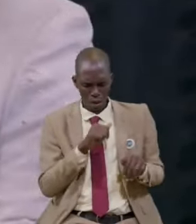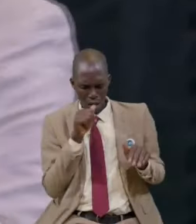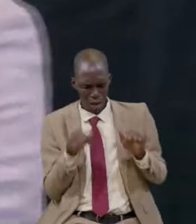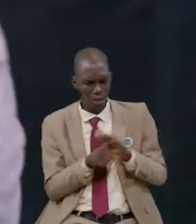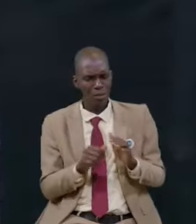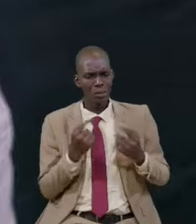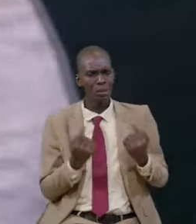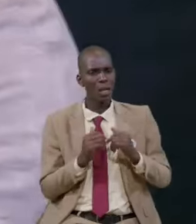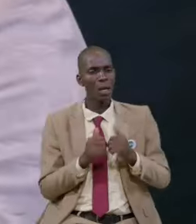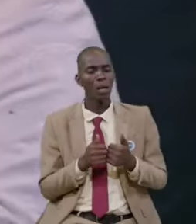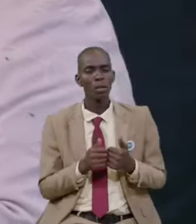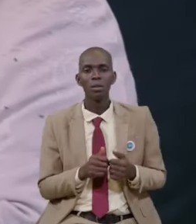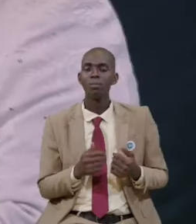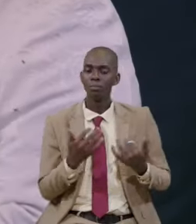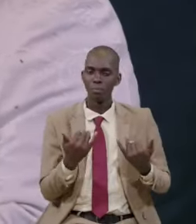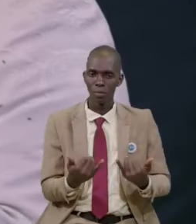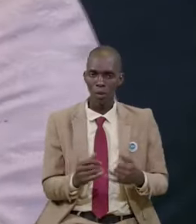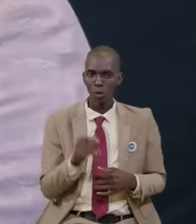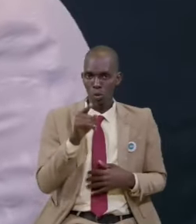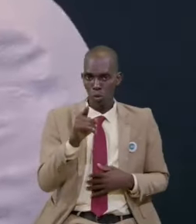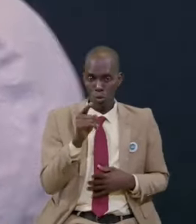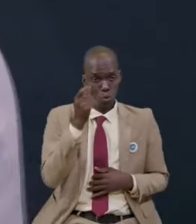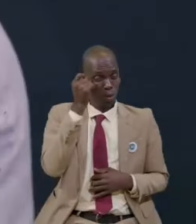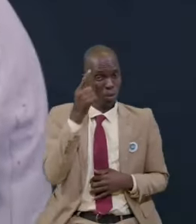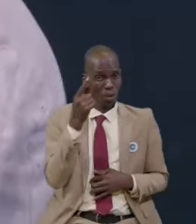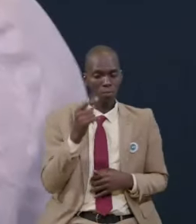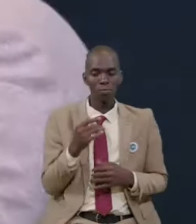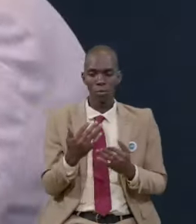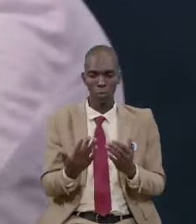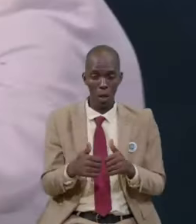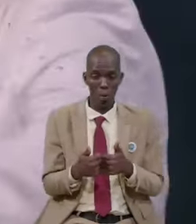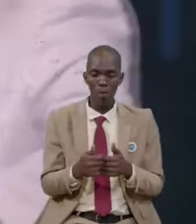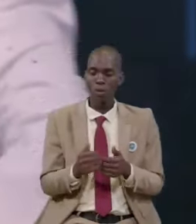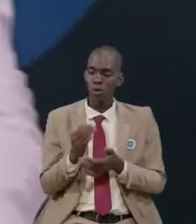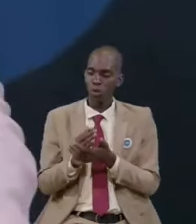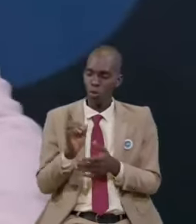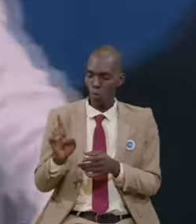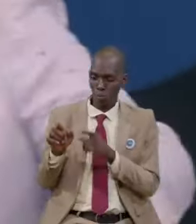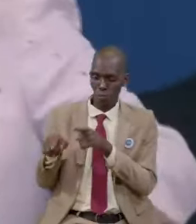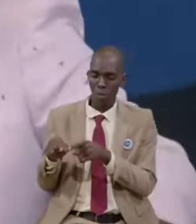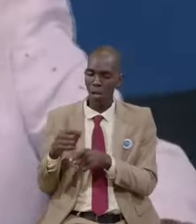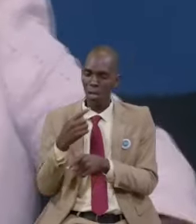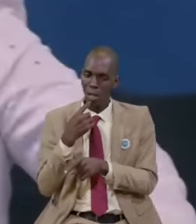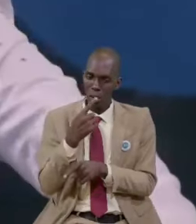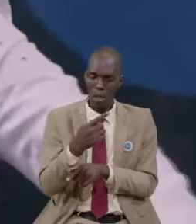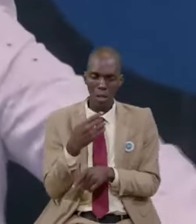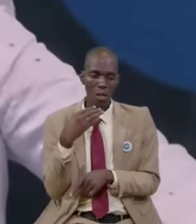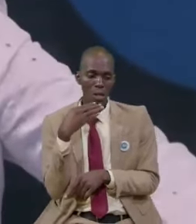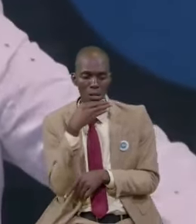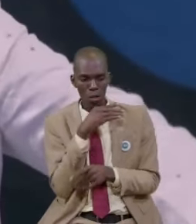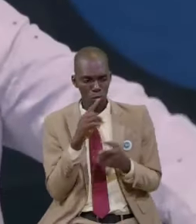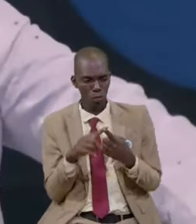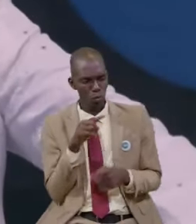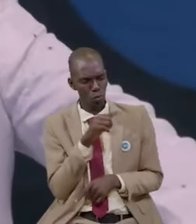somebody tells a lie and you are looking at him and you say, is this not a